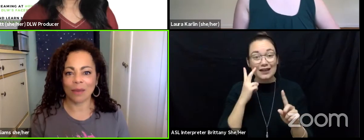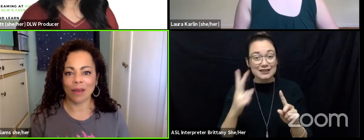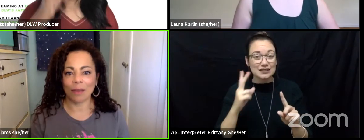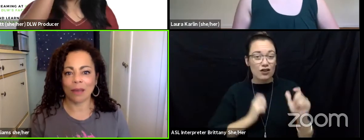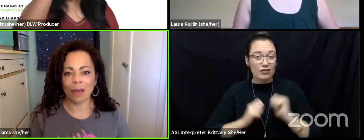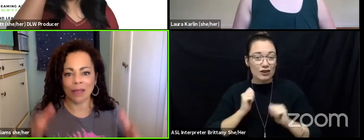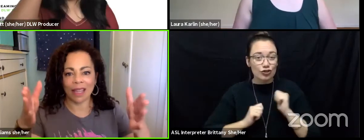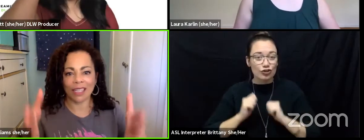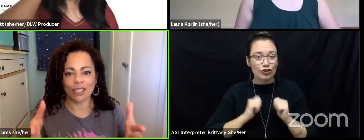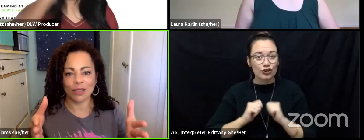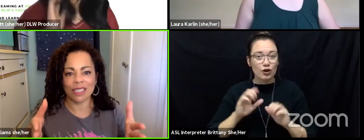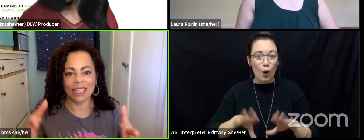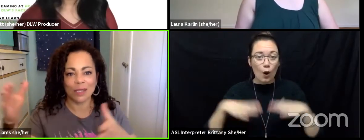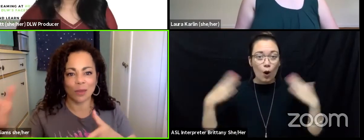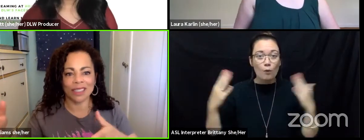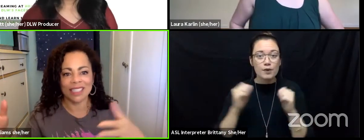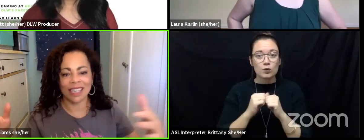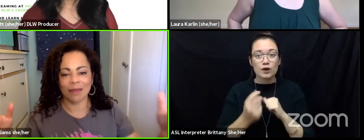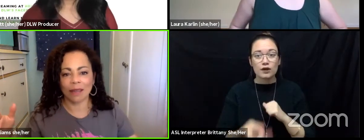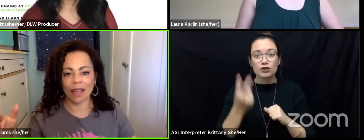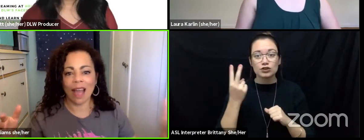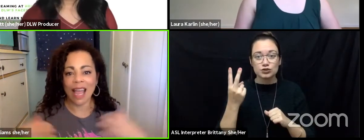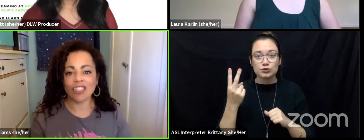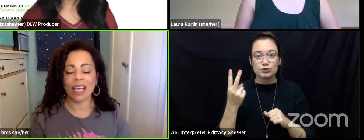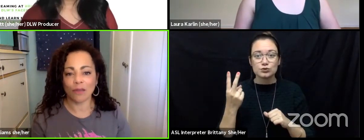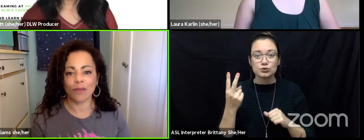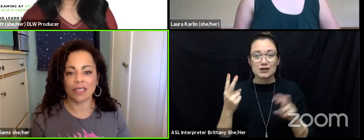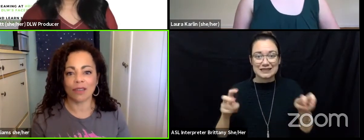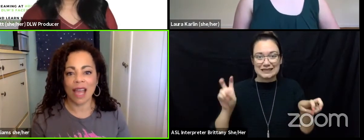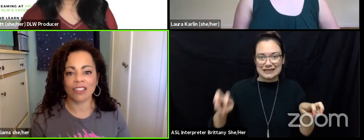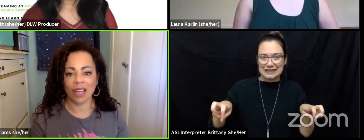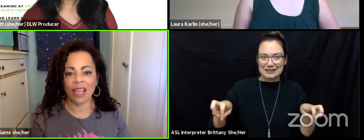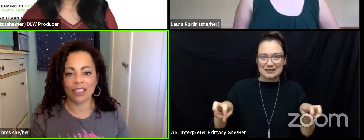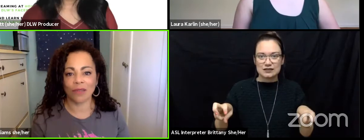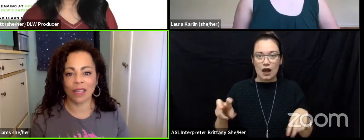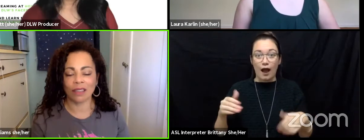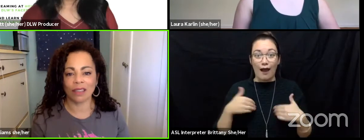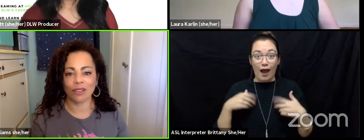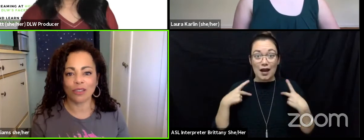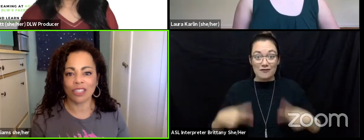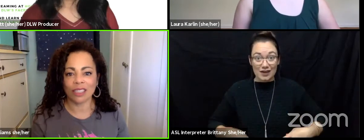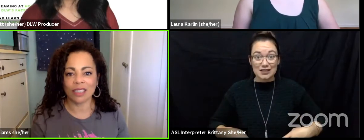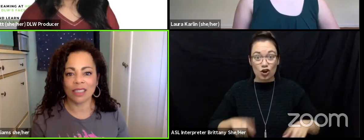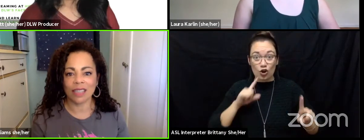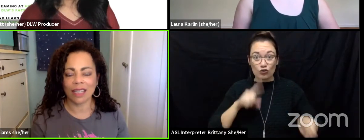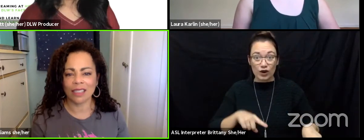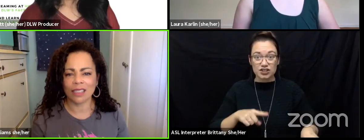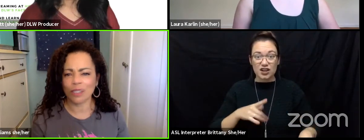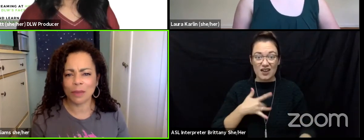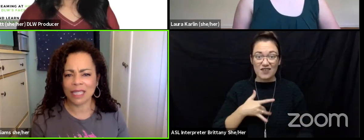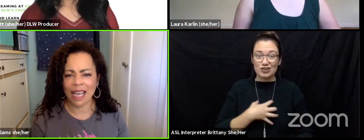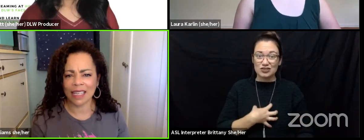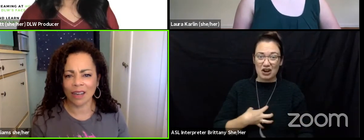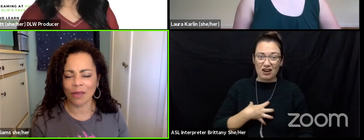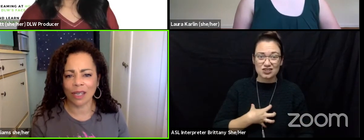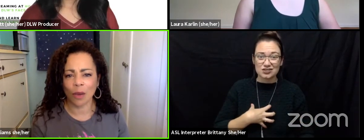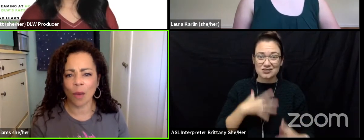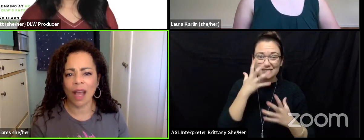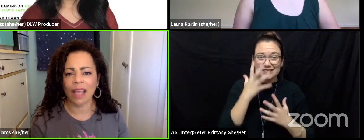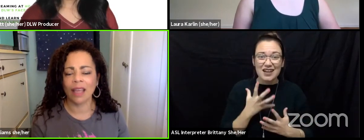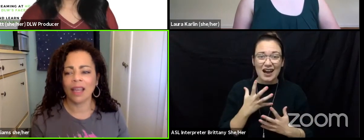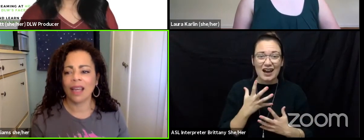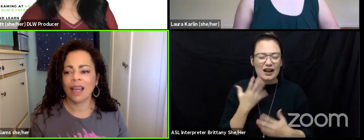gonna open up with like two seats, one seat. I actually had a physical reaction. I actually felt nauseous and super sad. I don't really